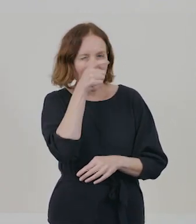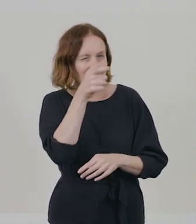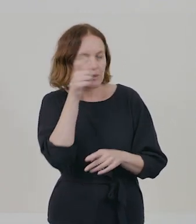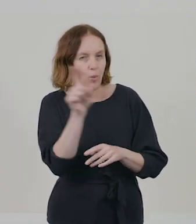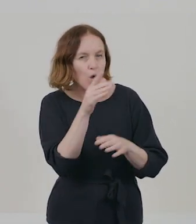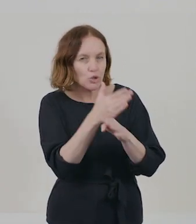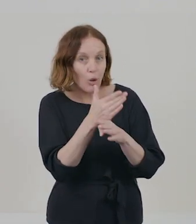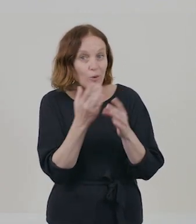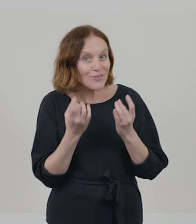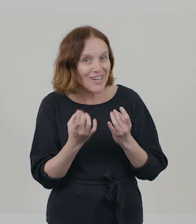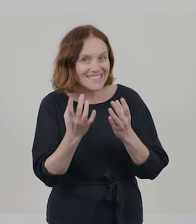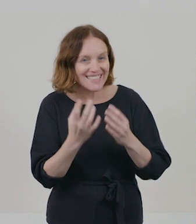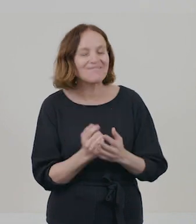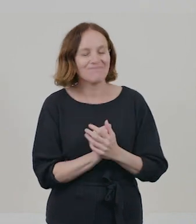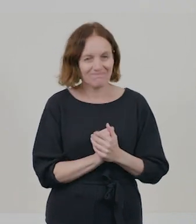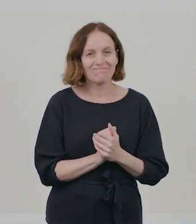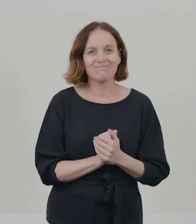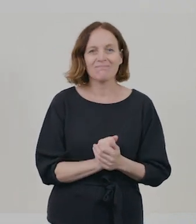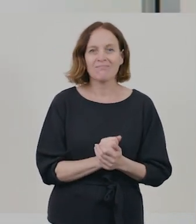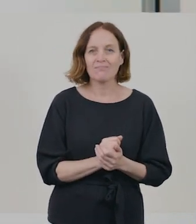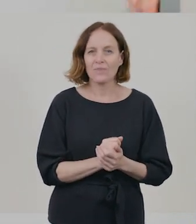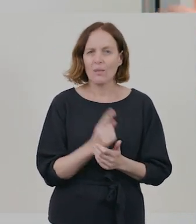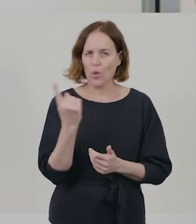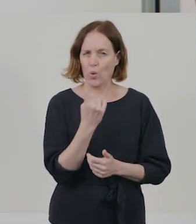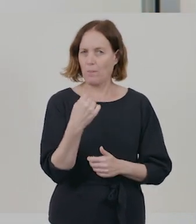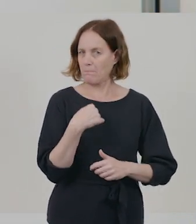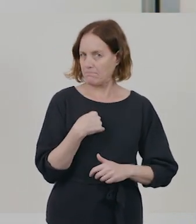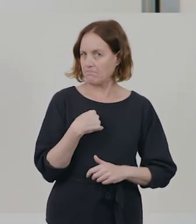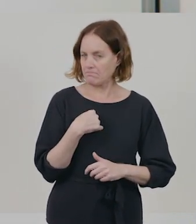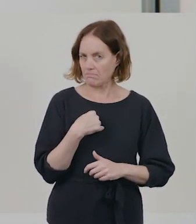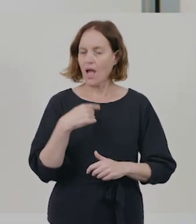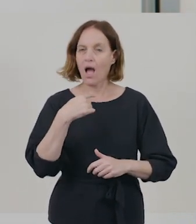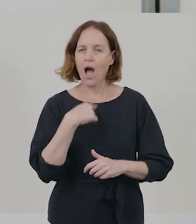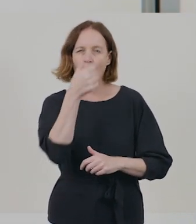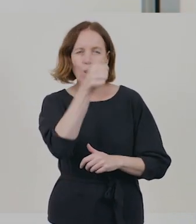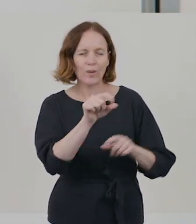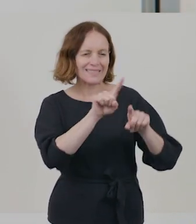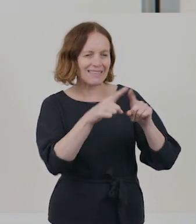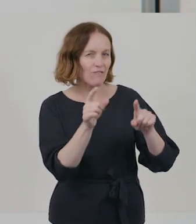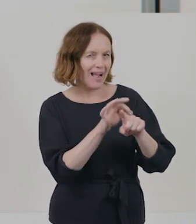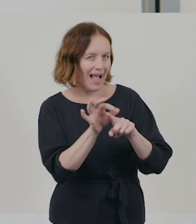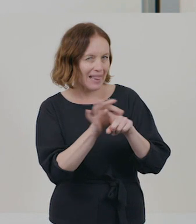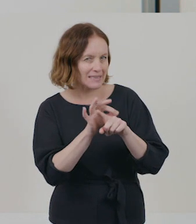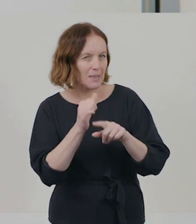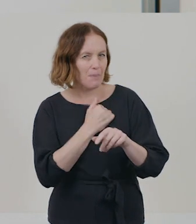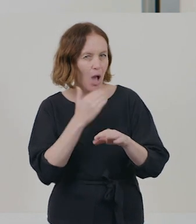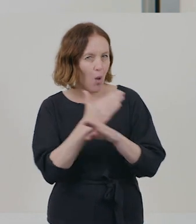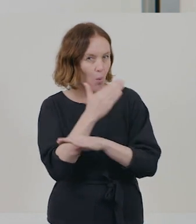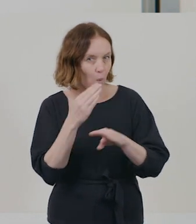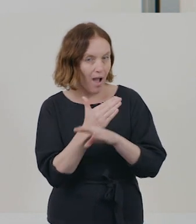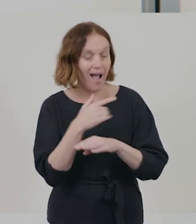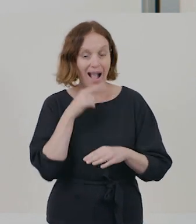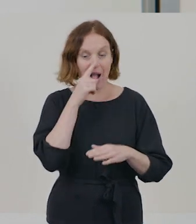done. Are you ready? Let's go. Who am I? I use different colours in my work. I can